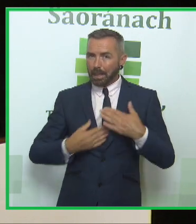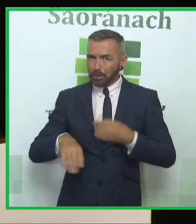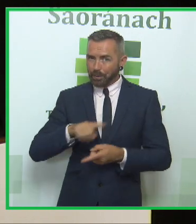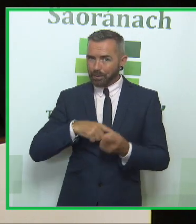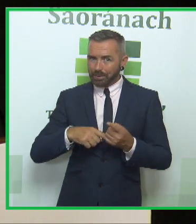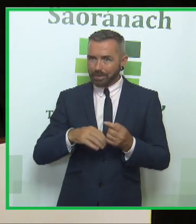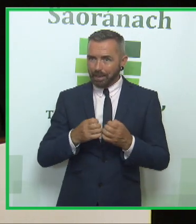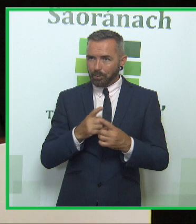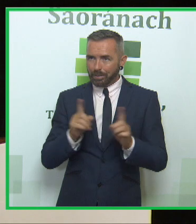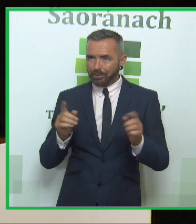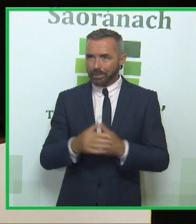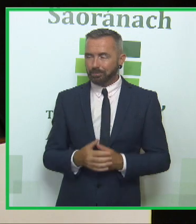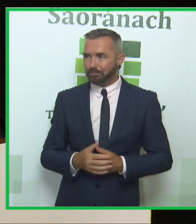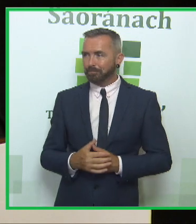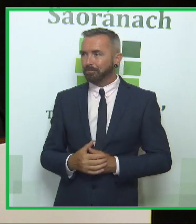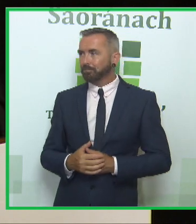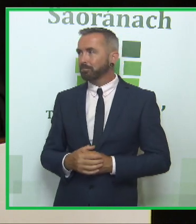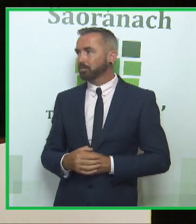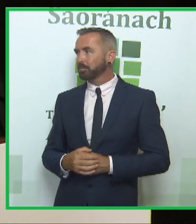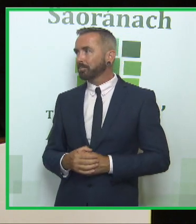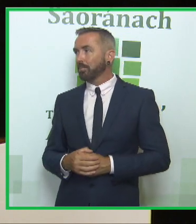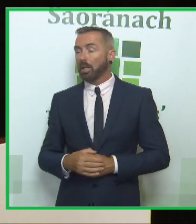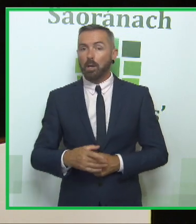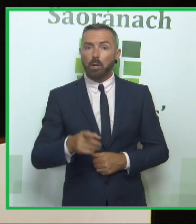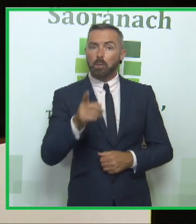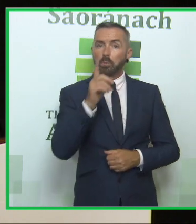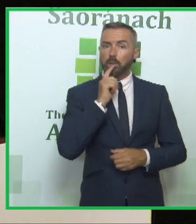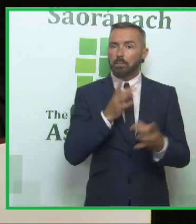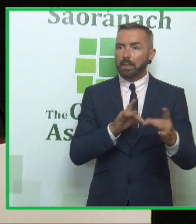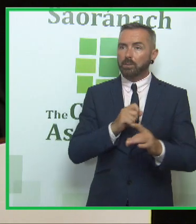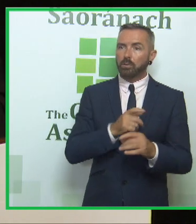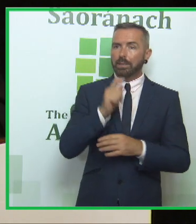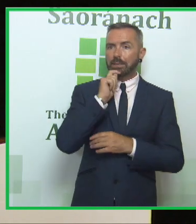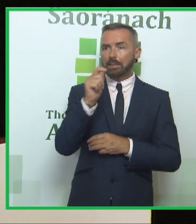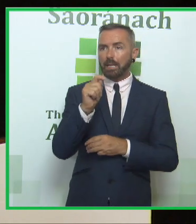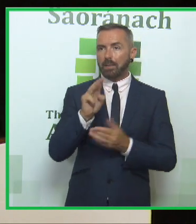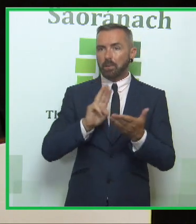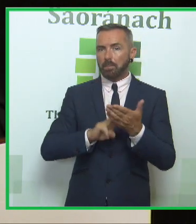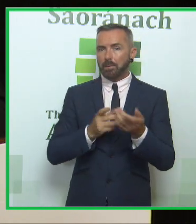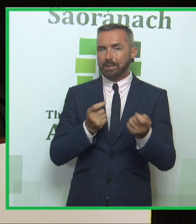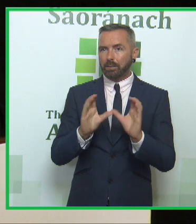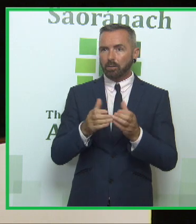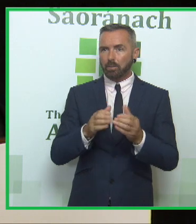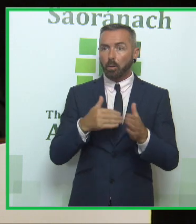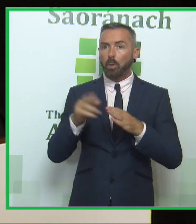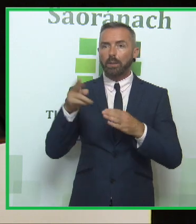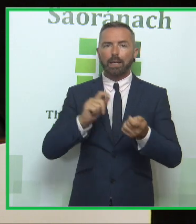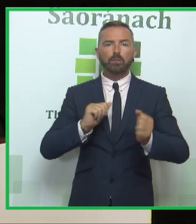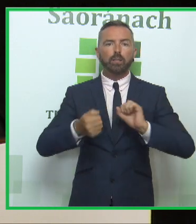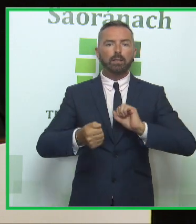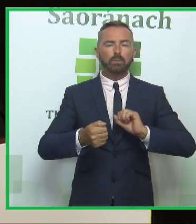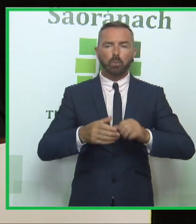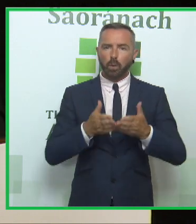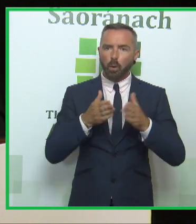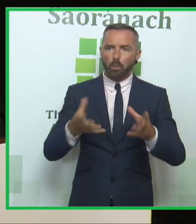our thinking differently. Some people have different preferences. But do feedback through your steering group members, what we can do differently. We're always open to it.